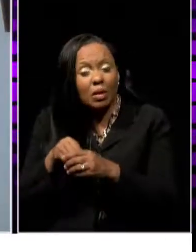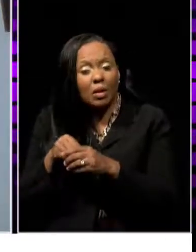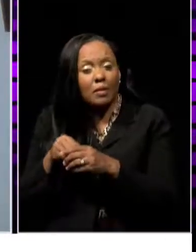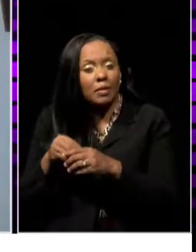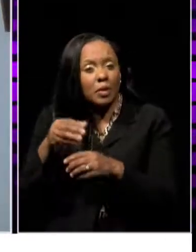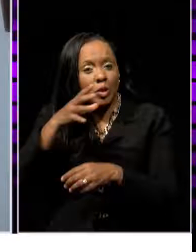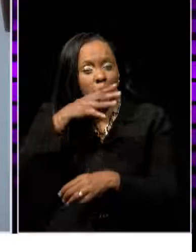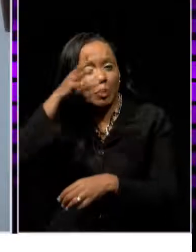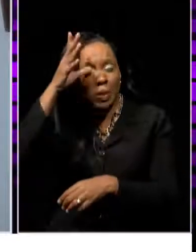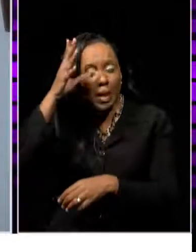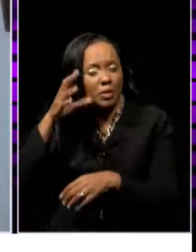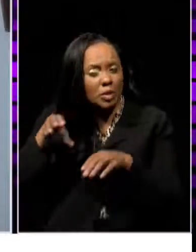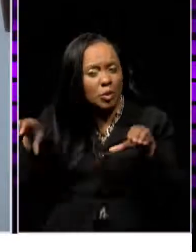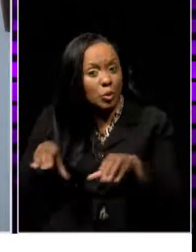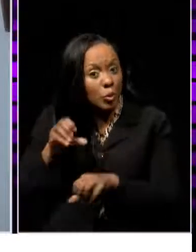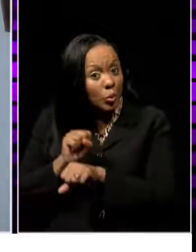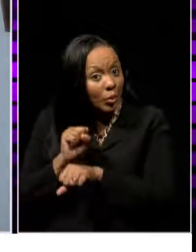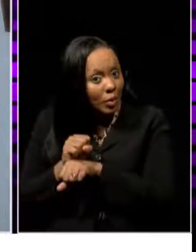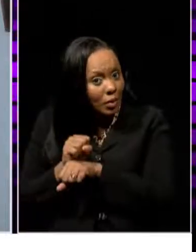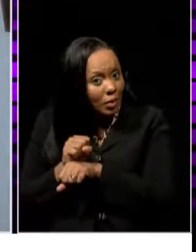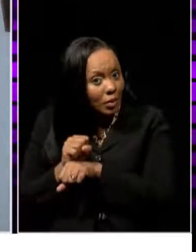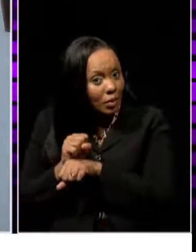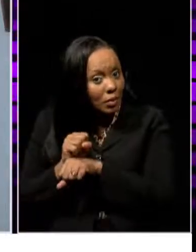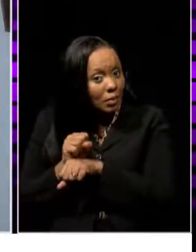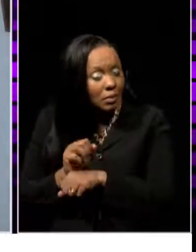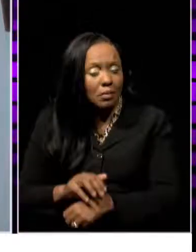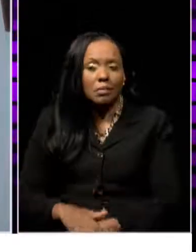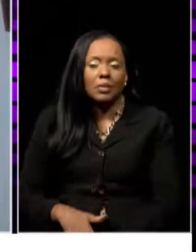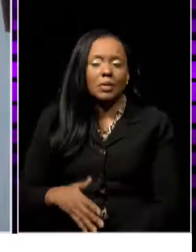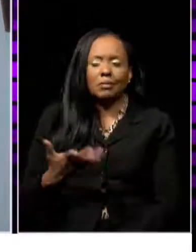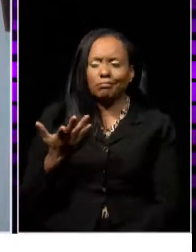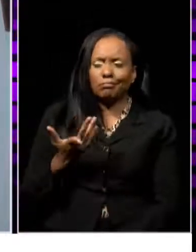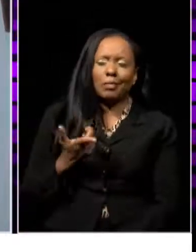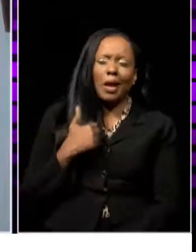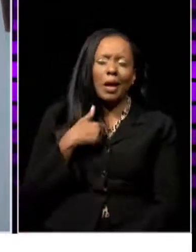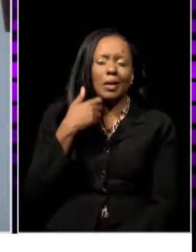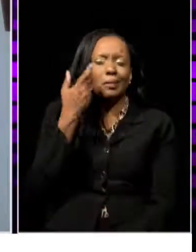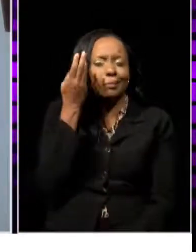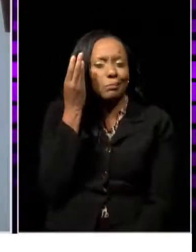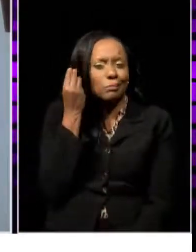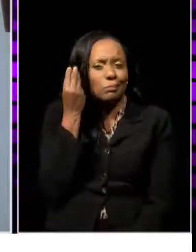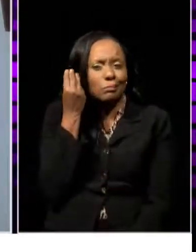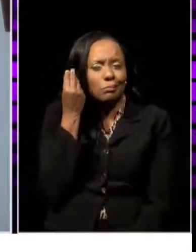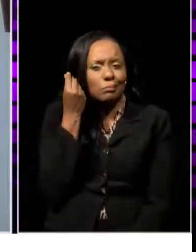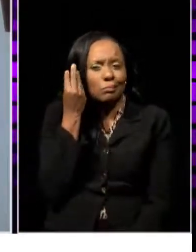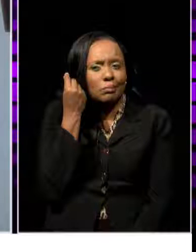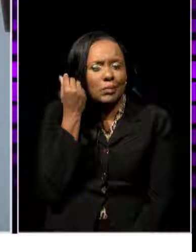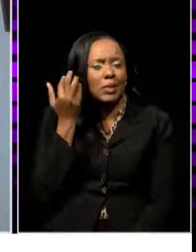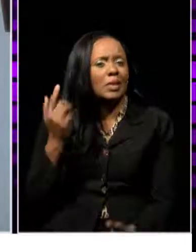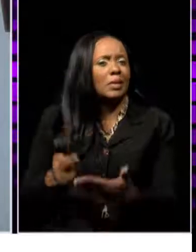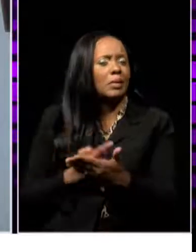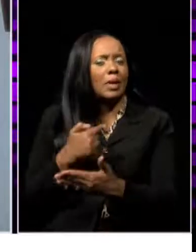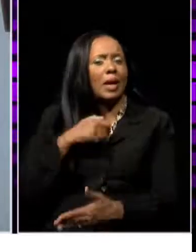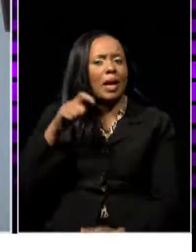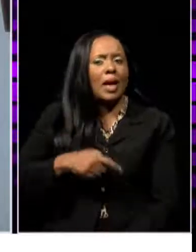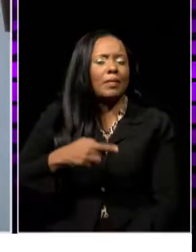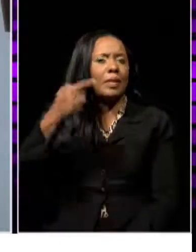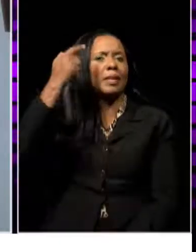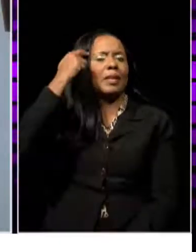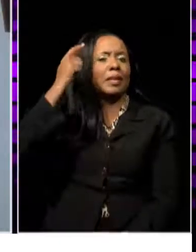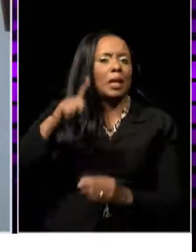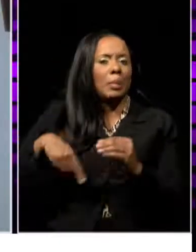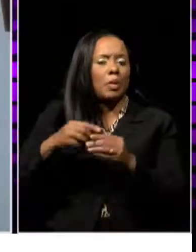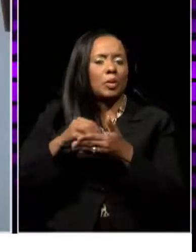have to walk a fine line, and sometimes I have to take into consideration the student that was there before. Now, who I knew